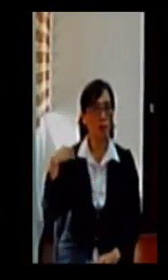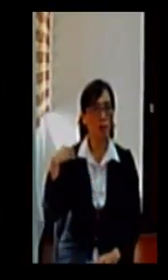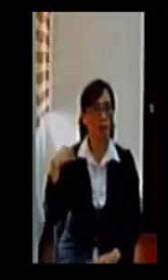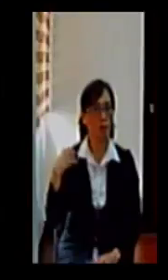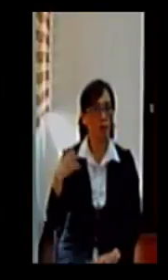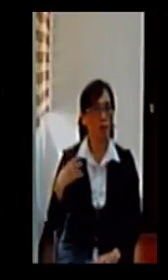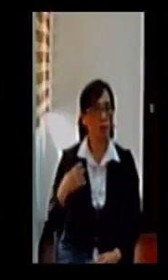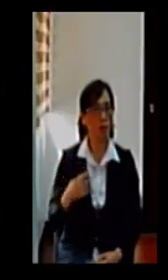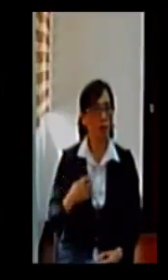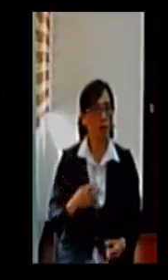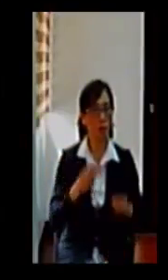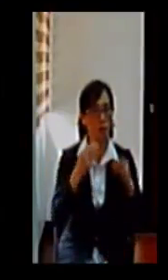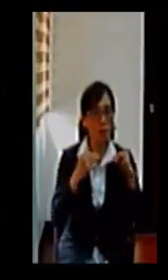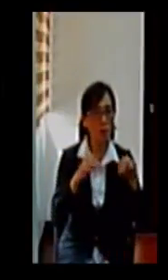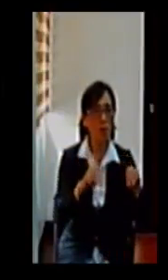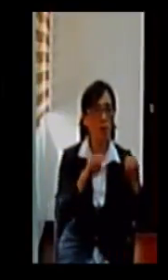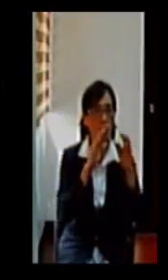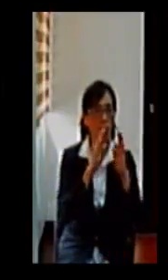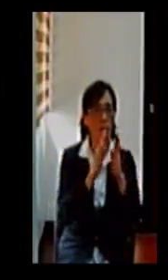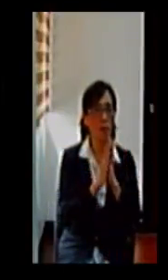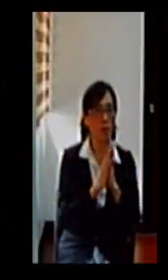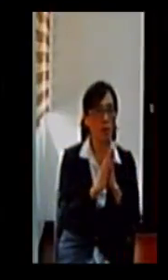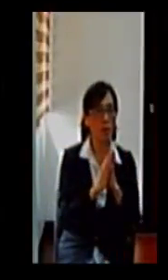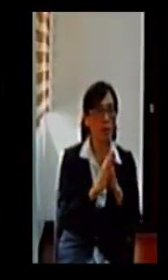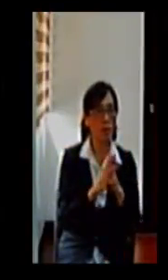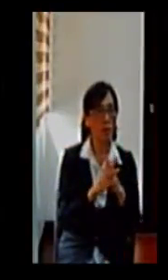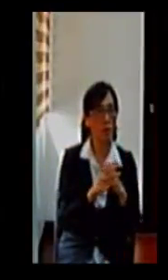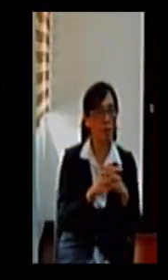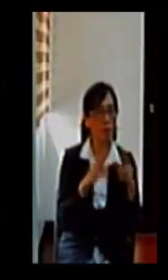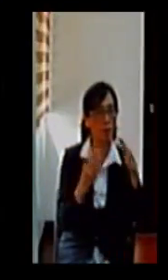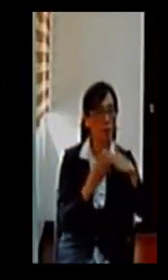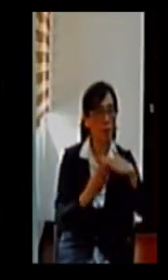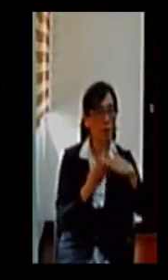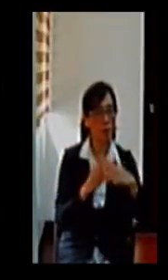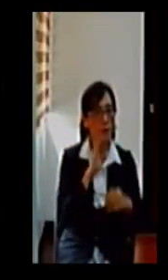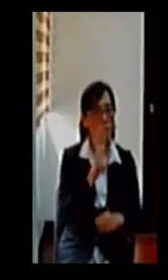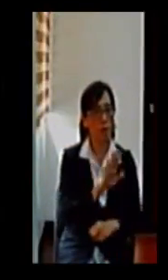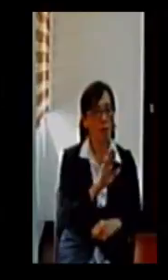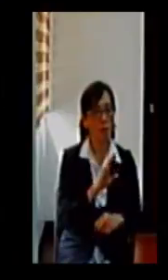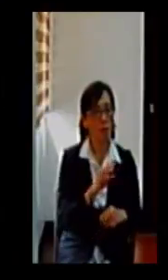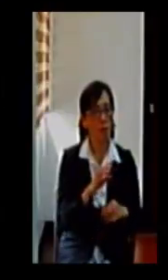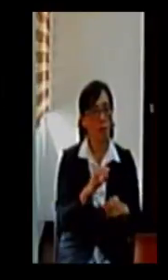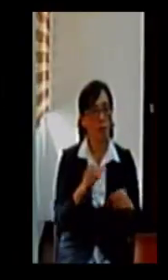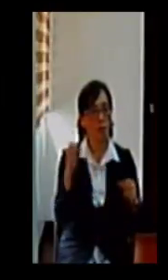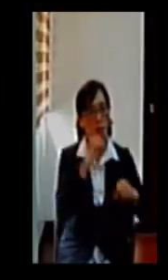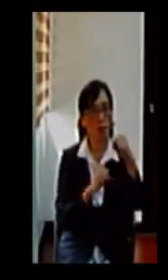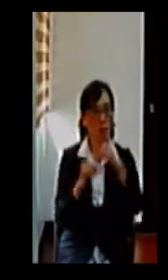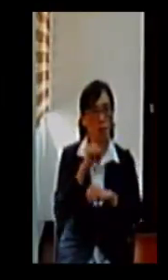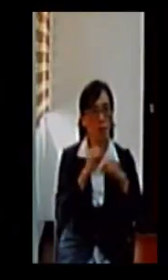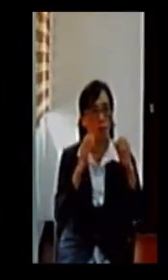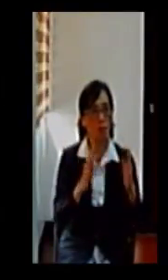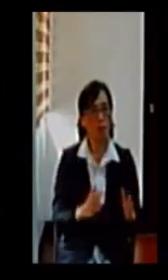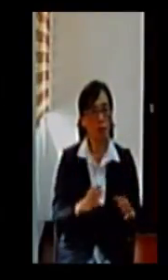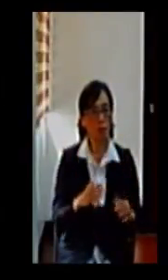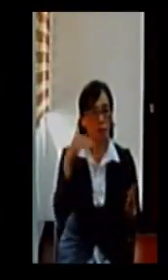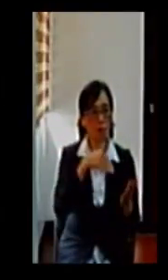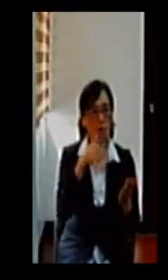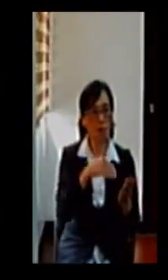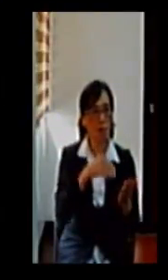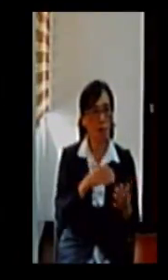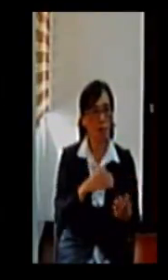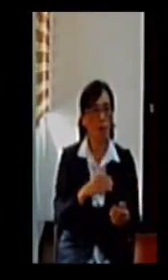Mr. Mignare, may I ask if, based on your scientific study, what is the major cause of the